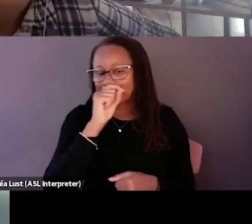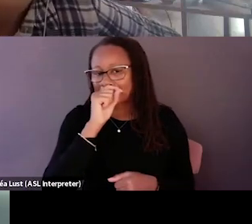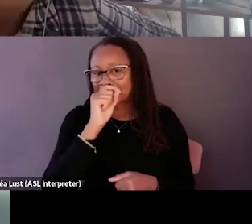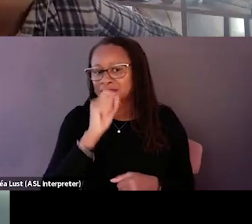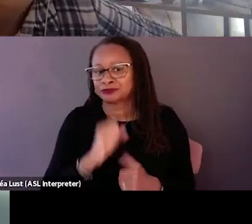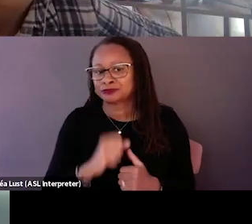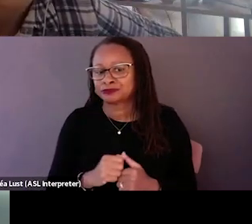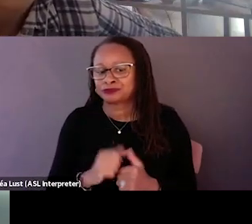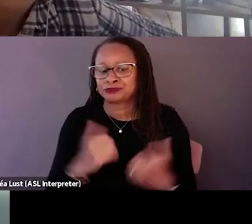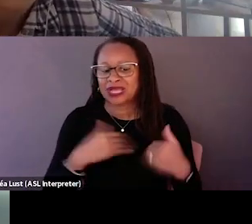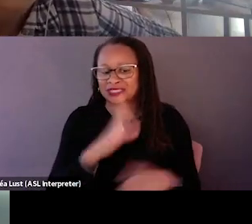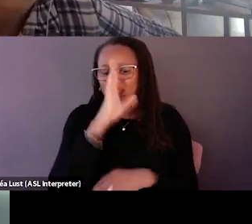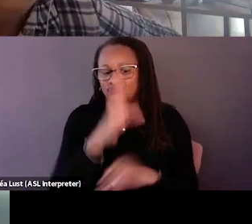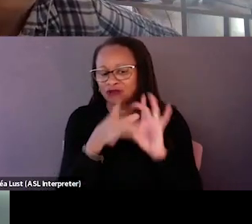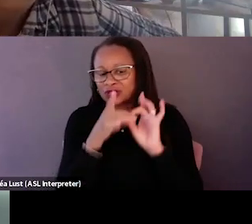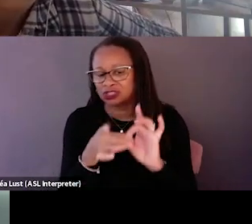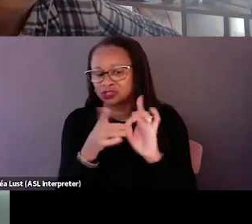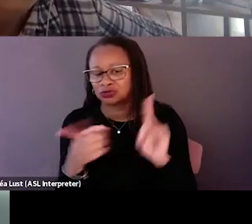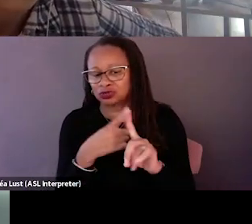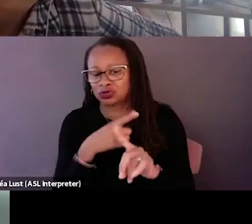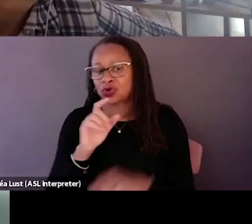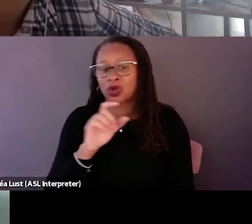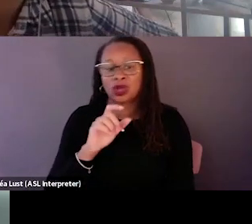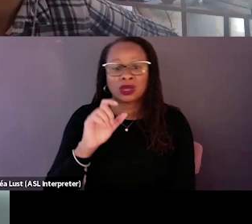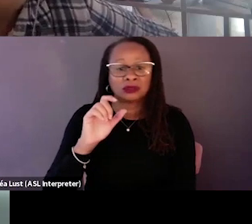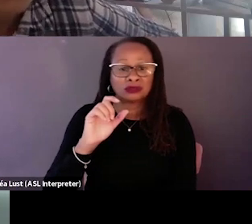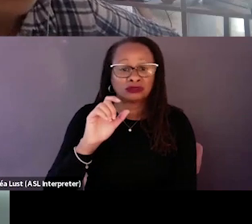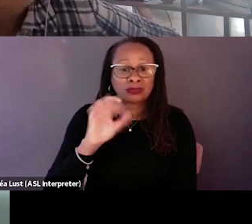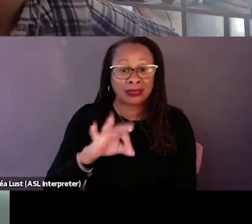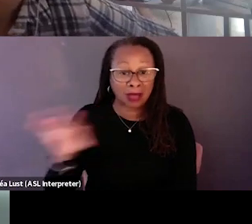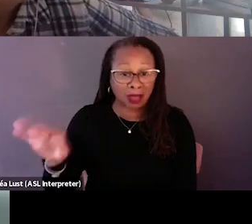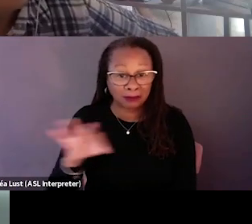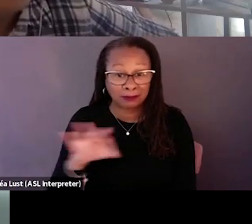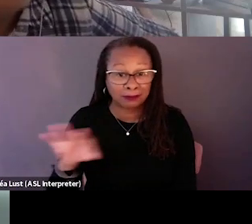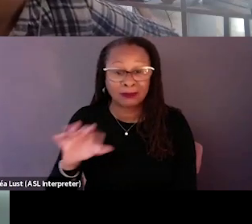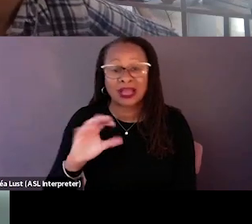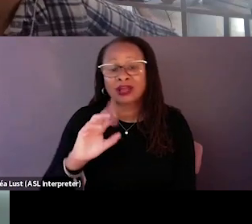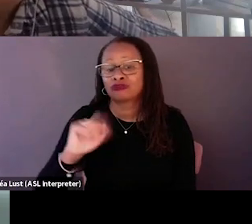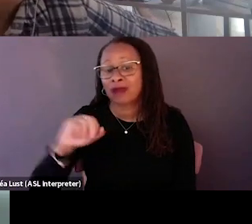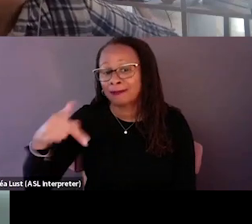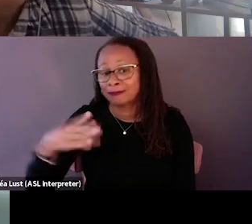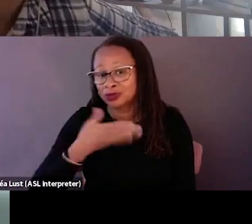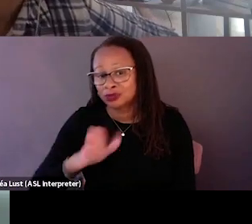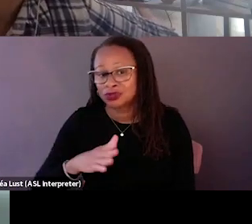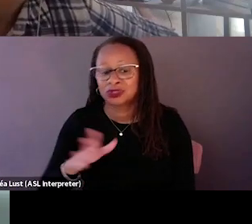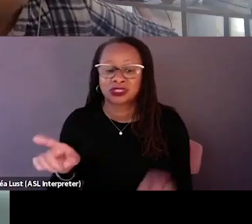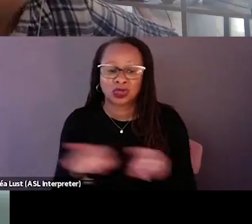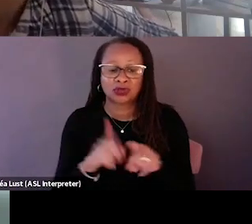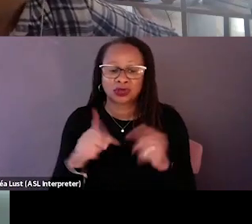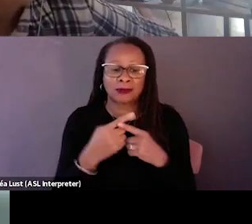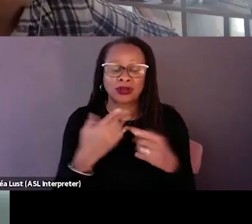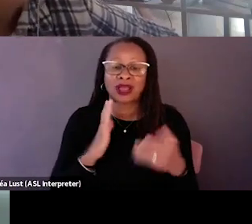that, you know, has a direct relationship to rap and hip hop, and that is also about chronicling our